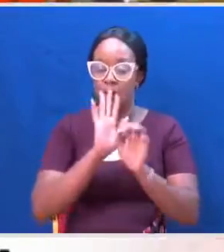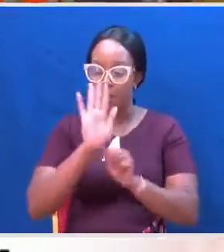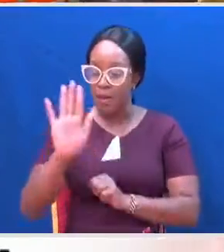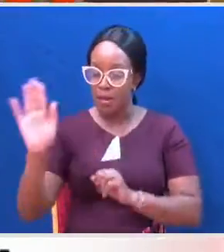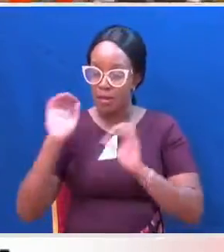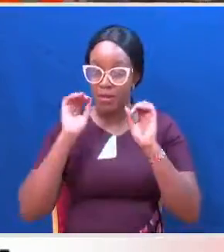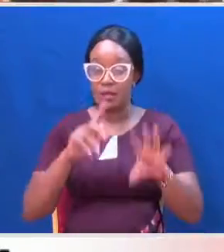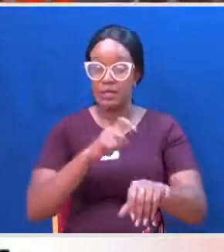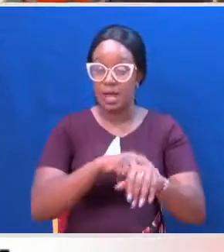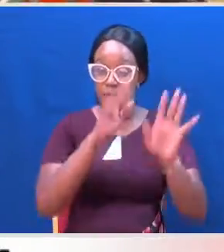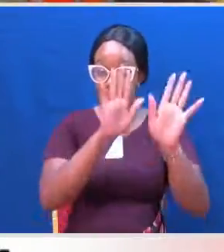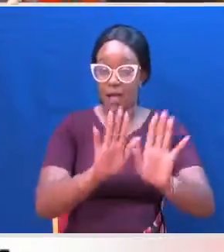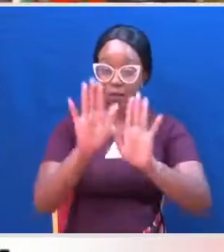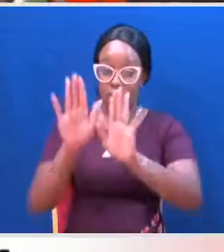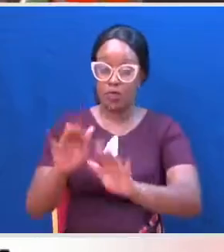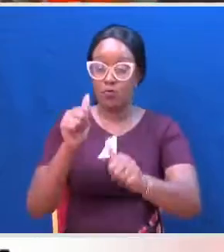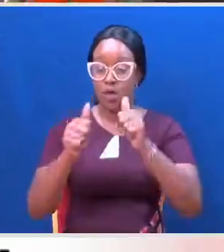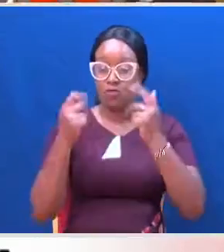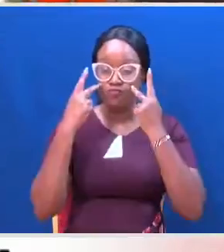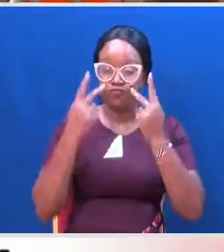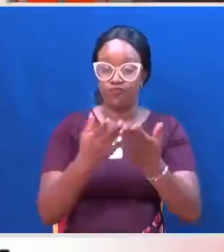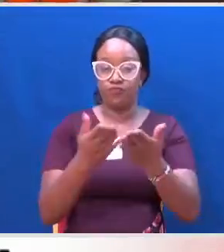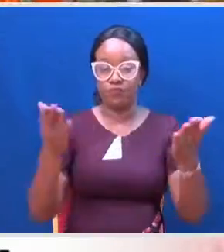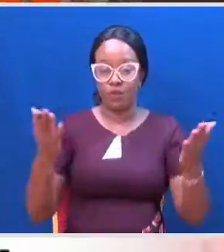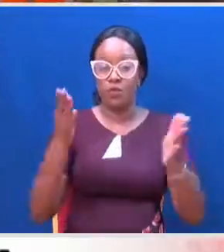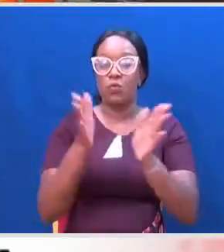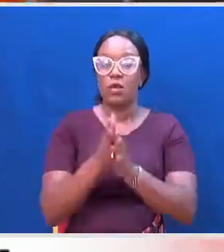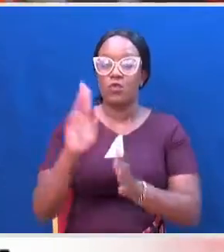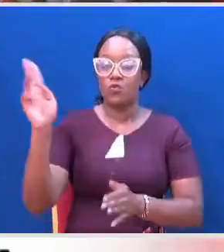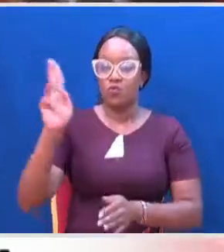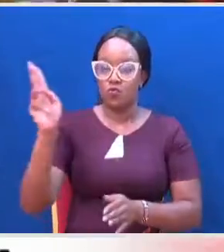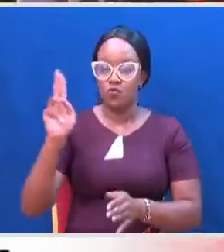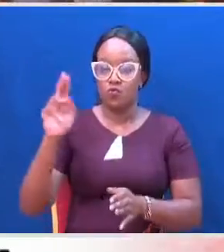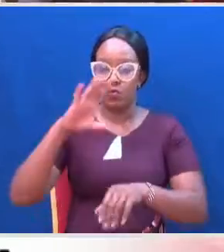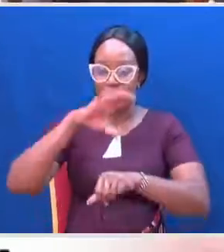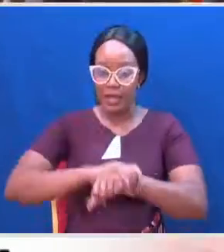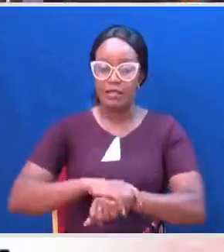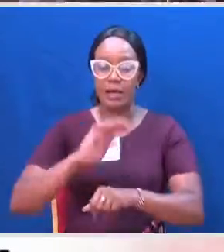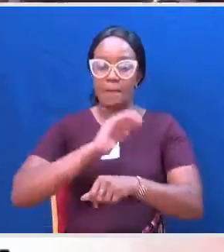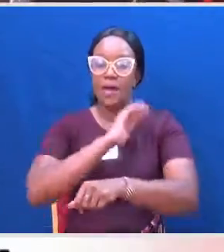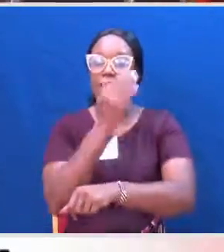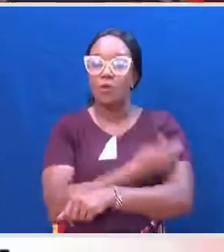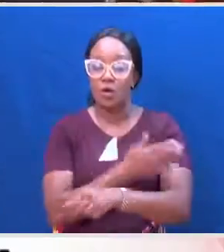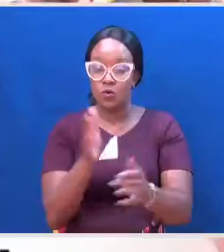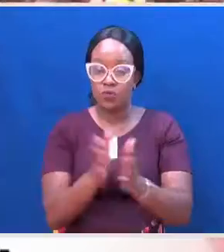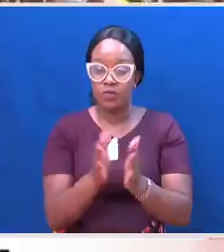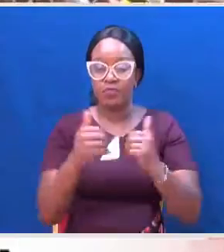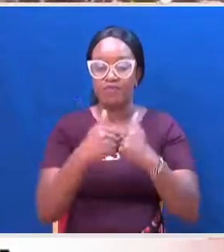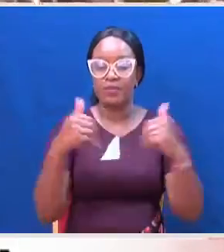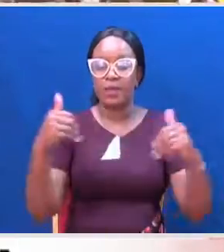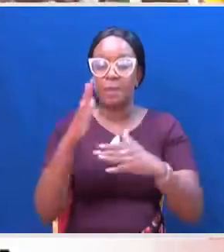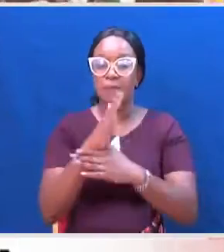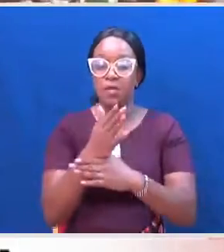saw him and President Uhuru Kenyatta clinch power. The ongoing bitter divorce between the former prime minister and